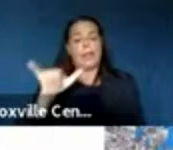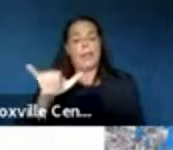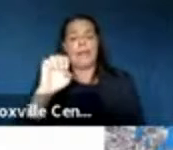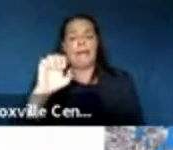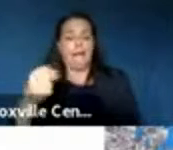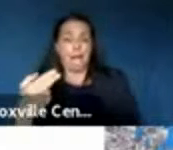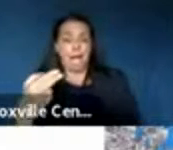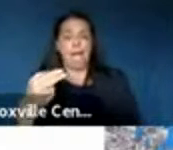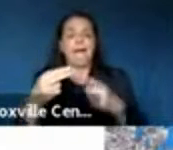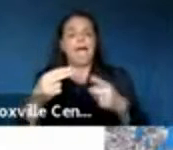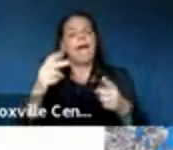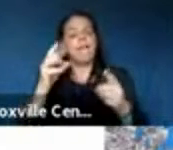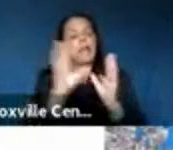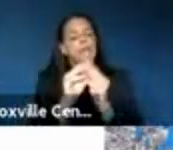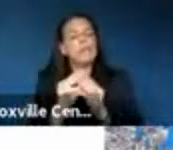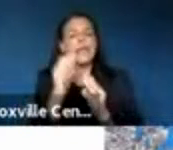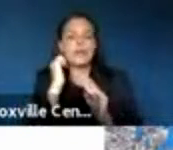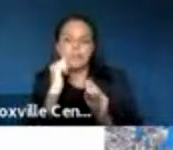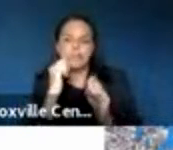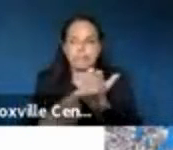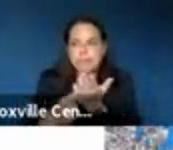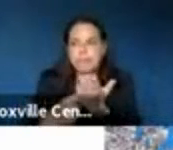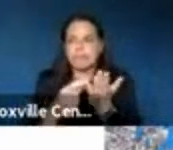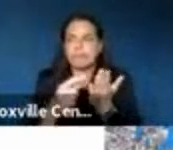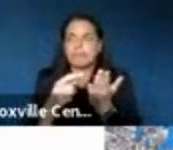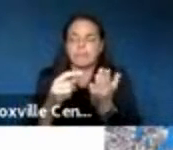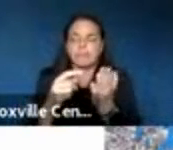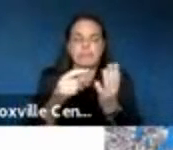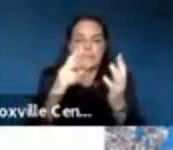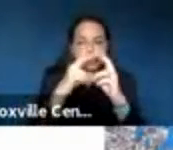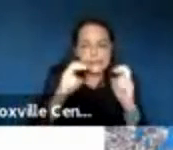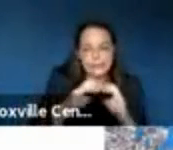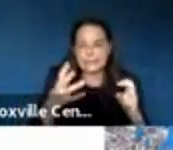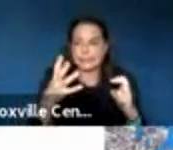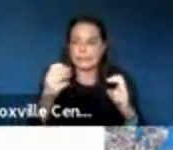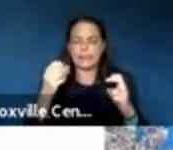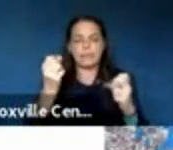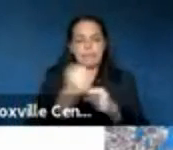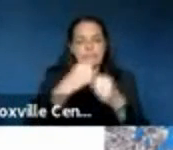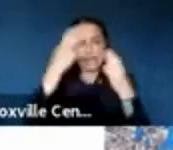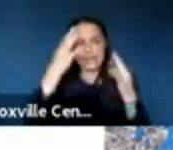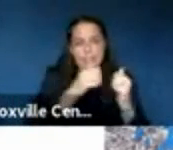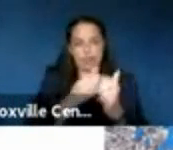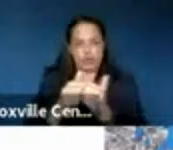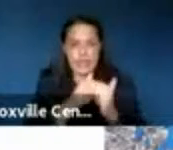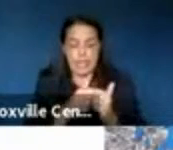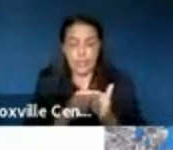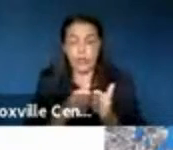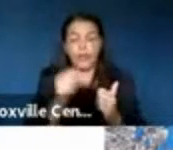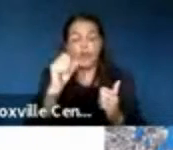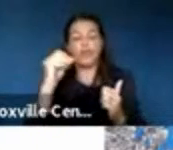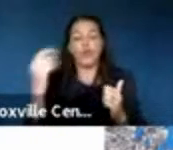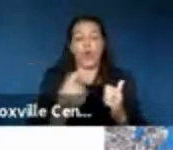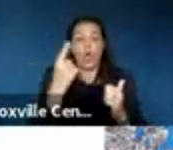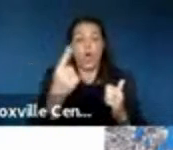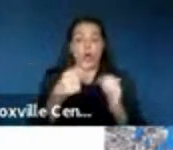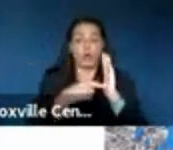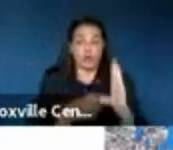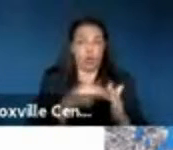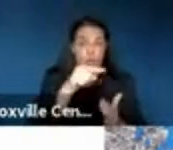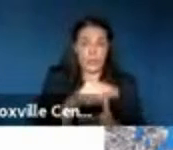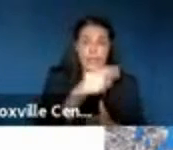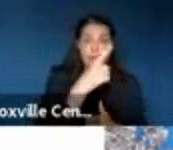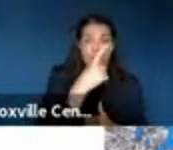the situation, and plan their response together. As always, decisions regarding how to classify this benchmark as green, yellow, or